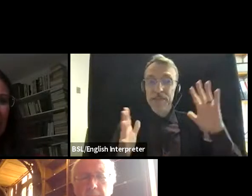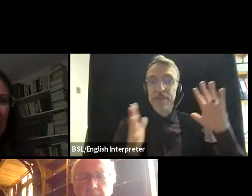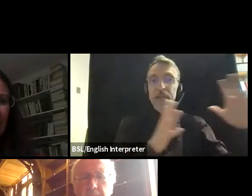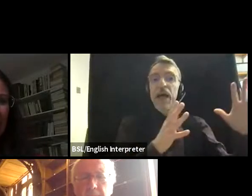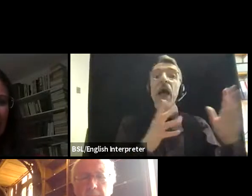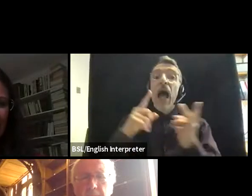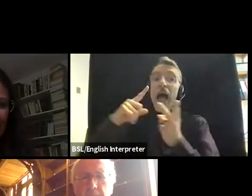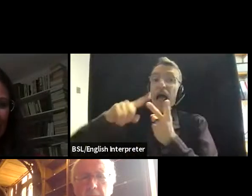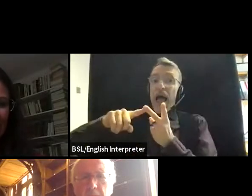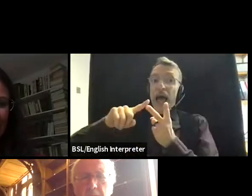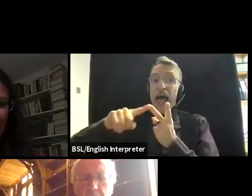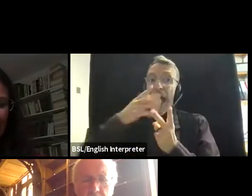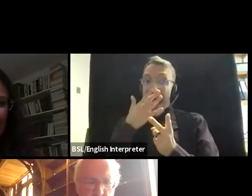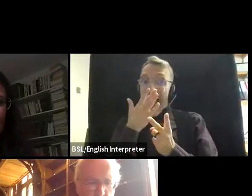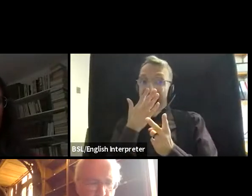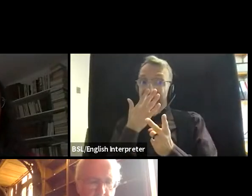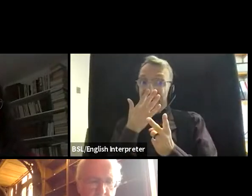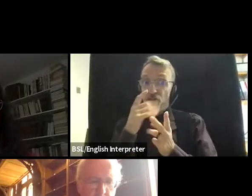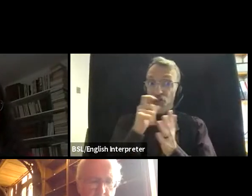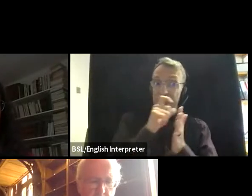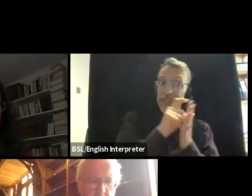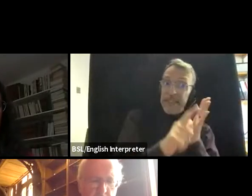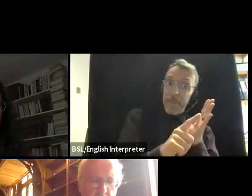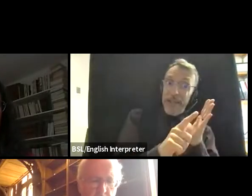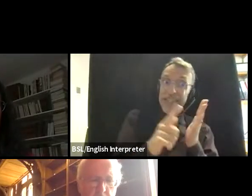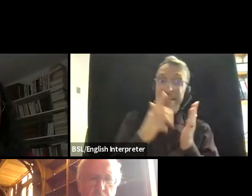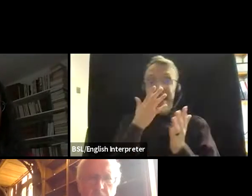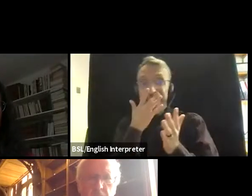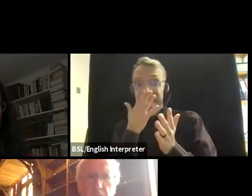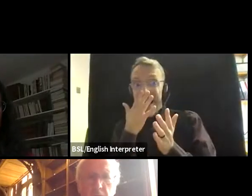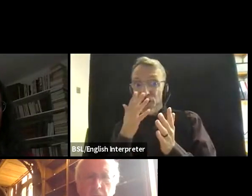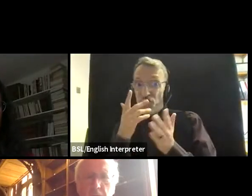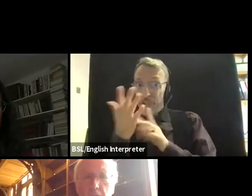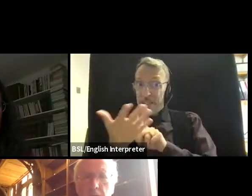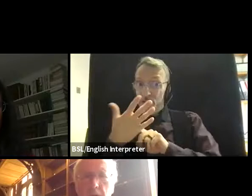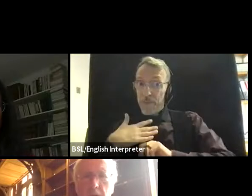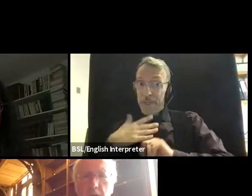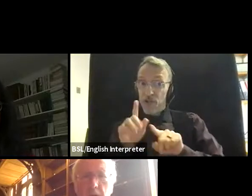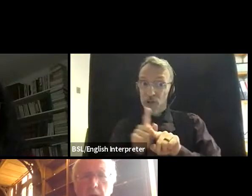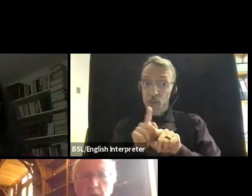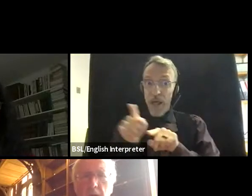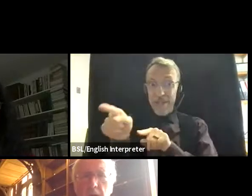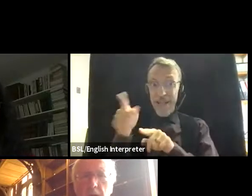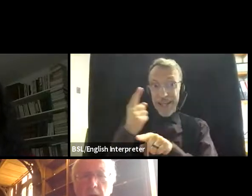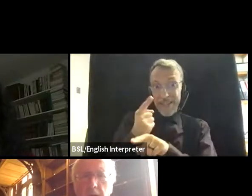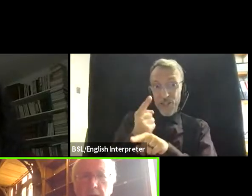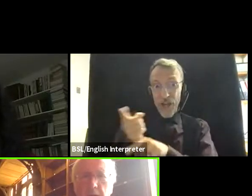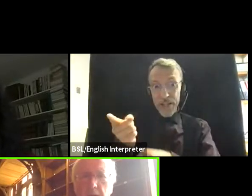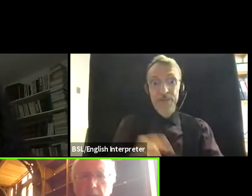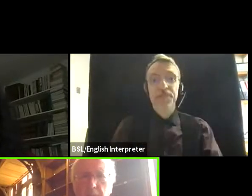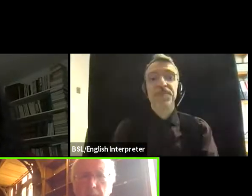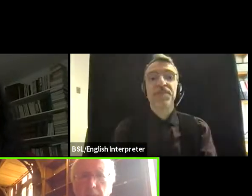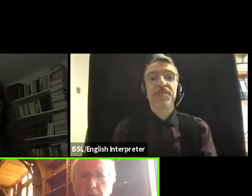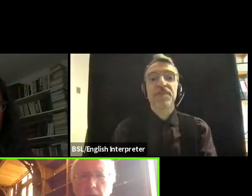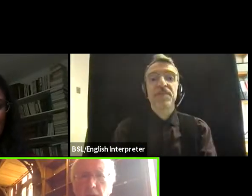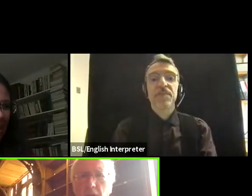age discrimination alongside disability and religion, just from the chat I can see.